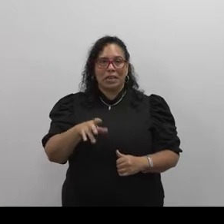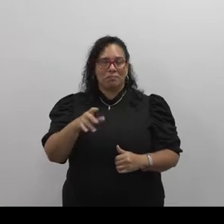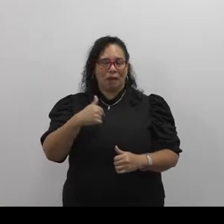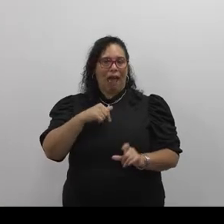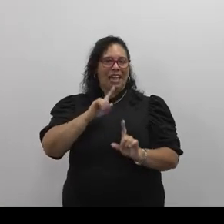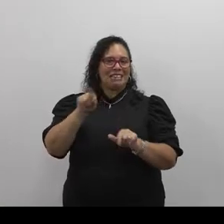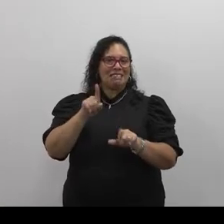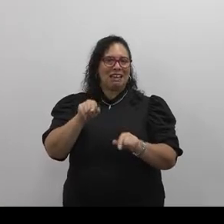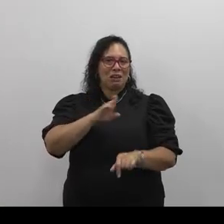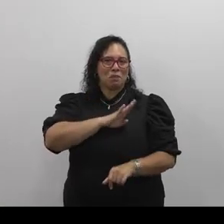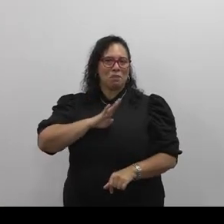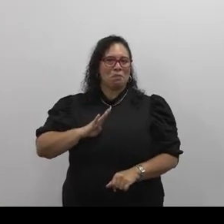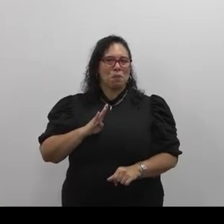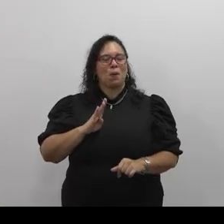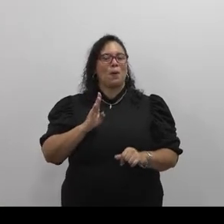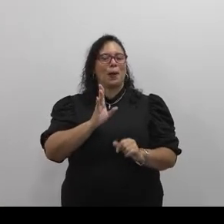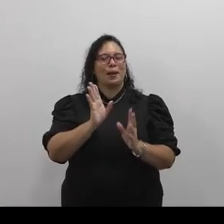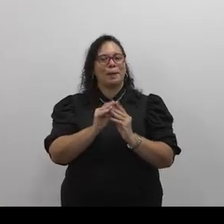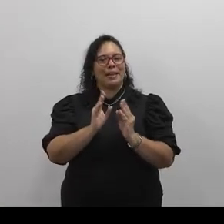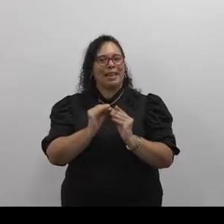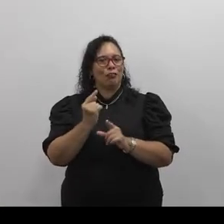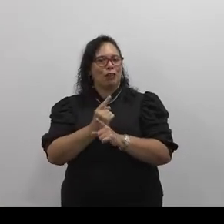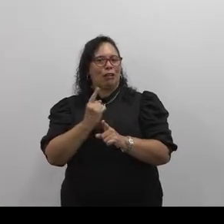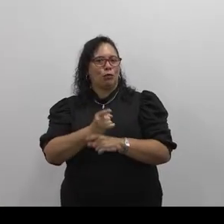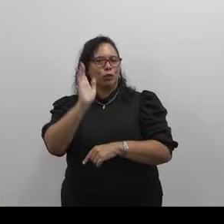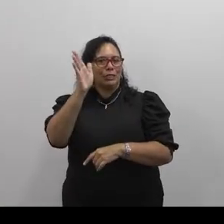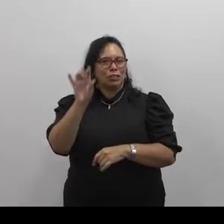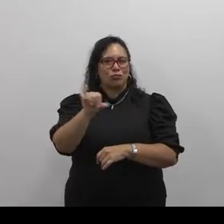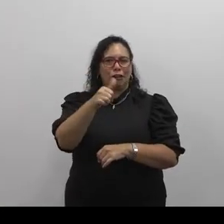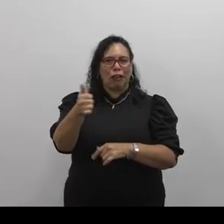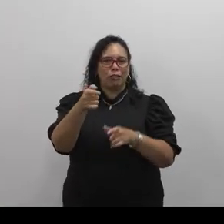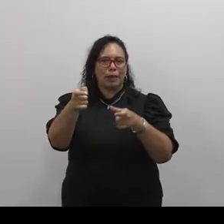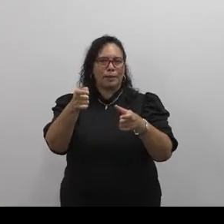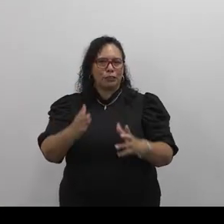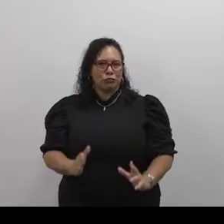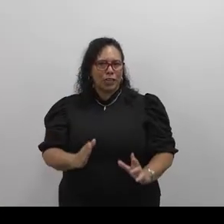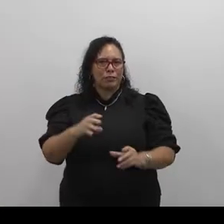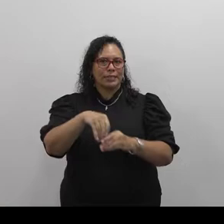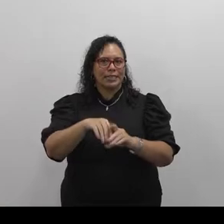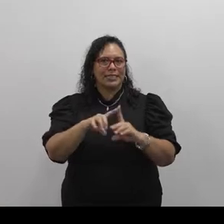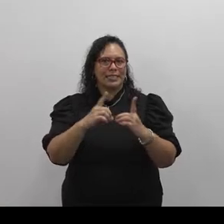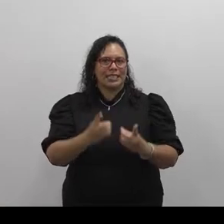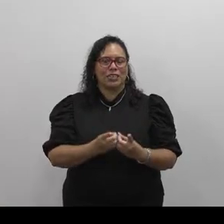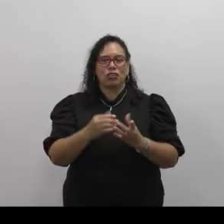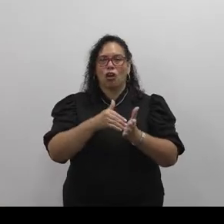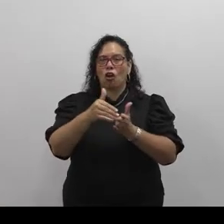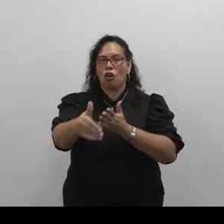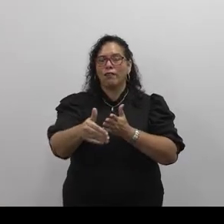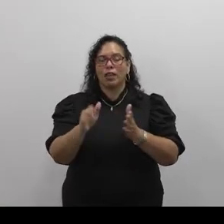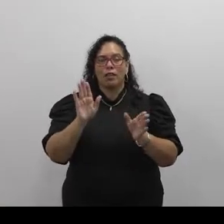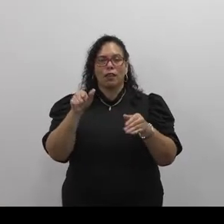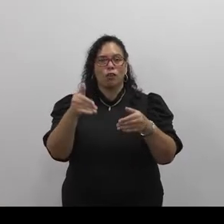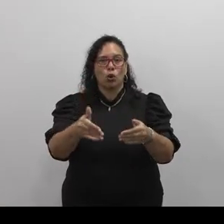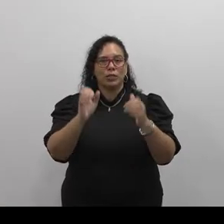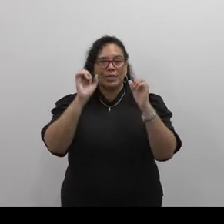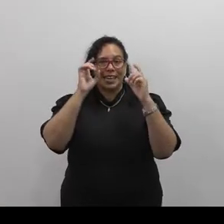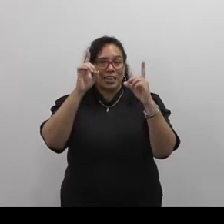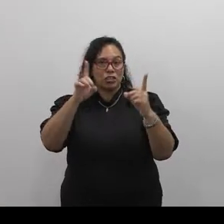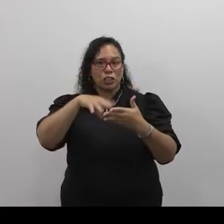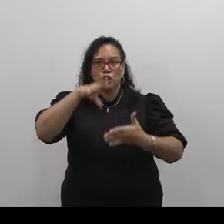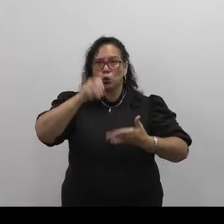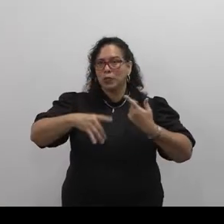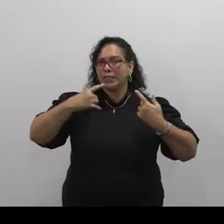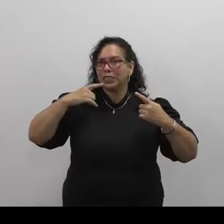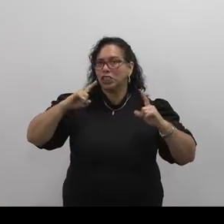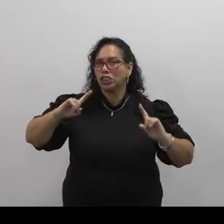board meetings regularly, right? And there's presentations from other folks, other administrators in the district, and often the focus is on the education, the student